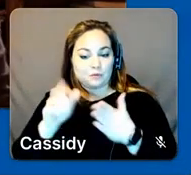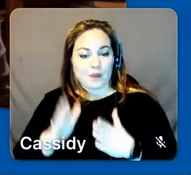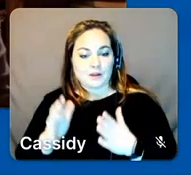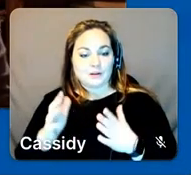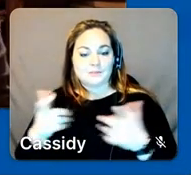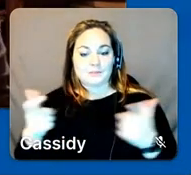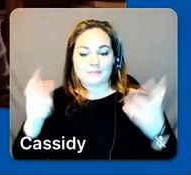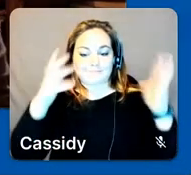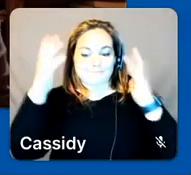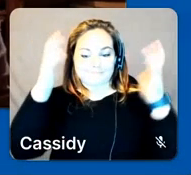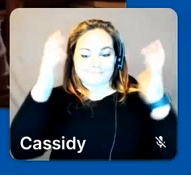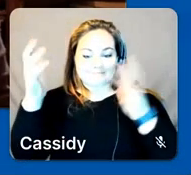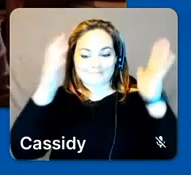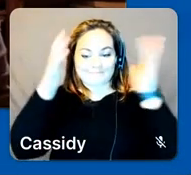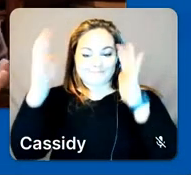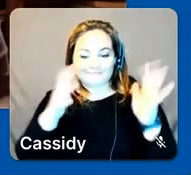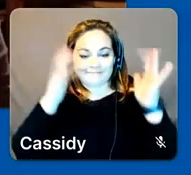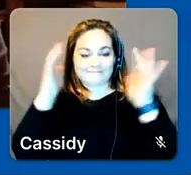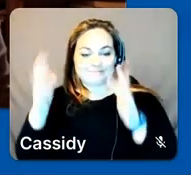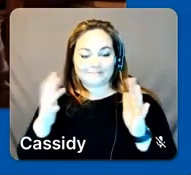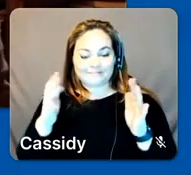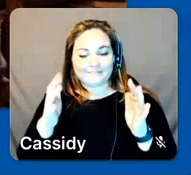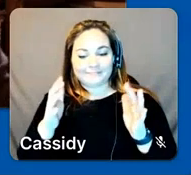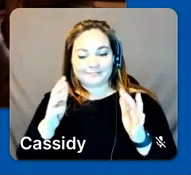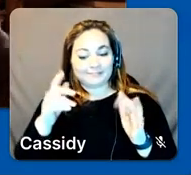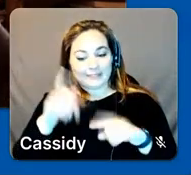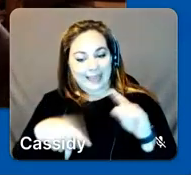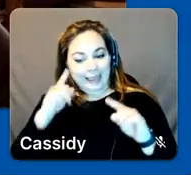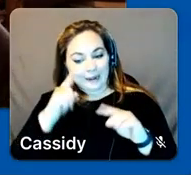a big round of applause, which they won't hear, but